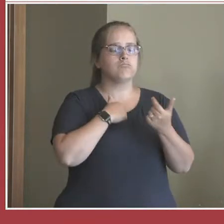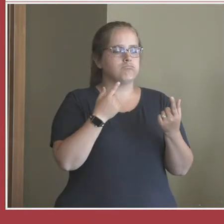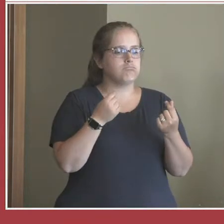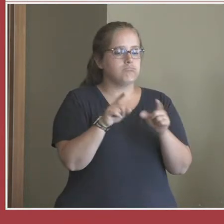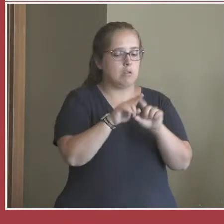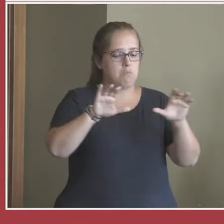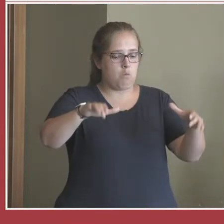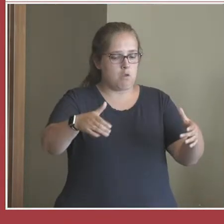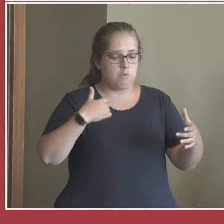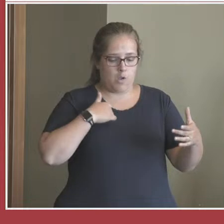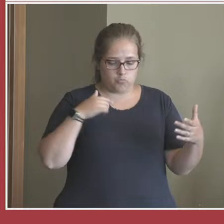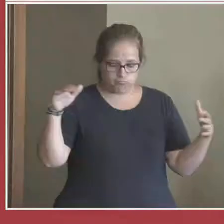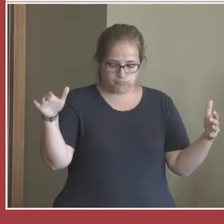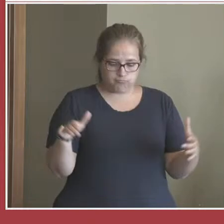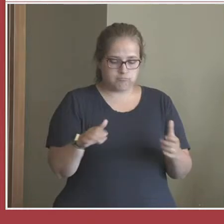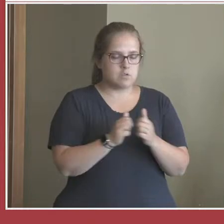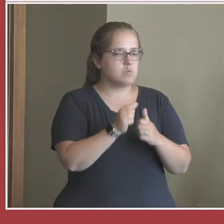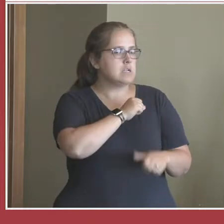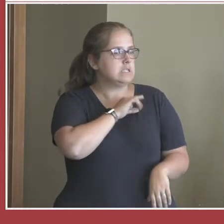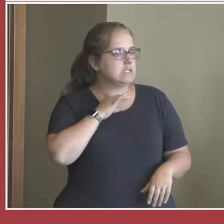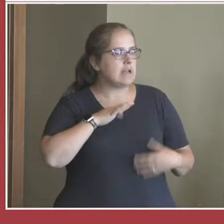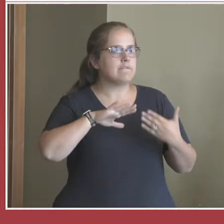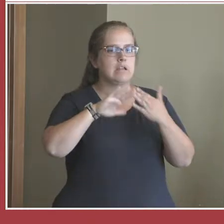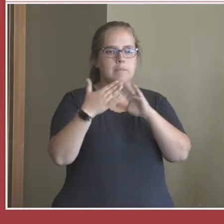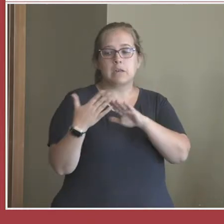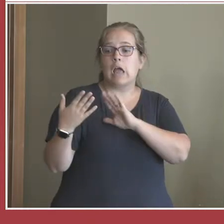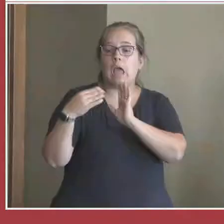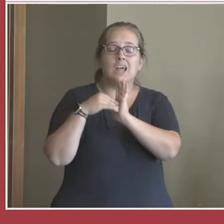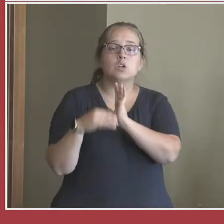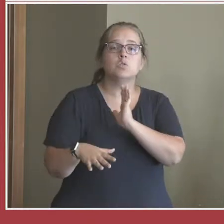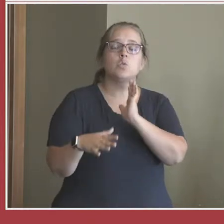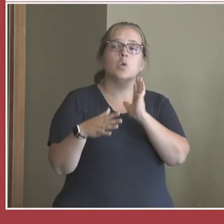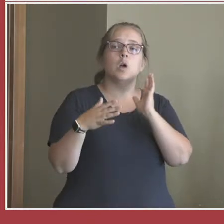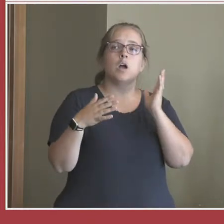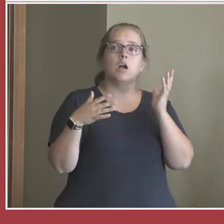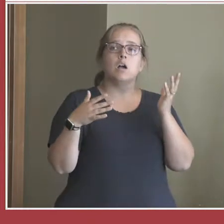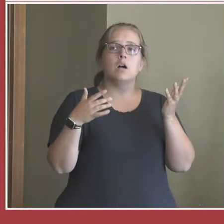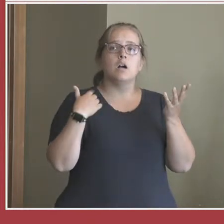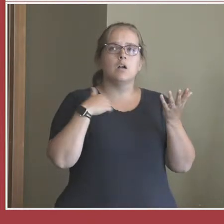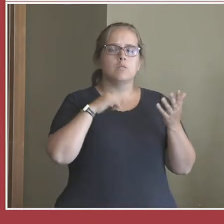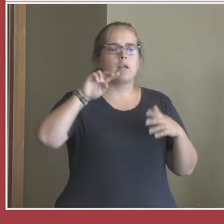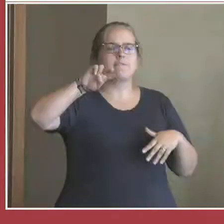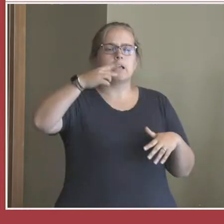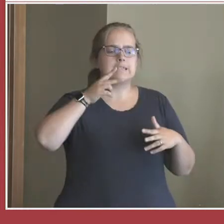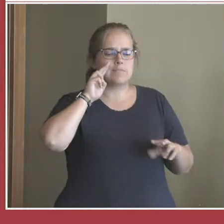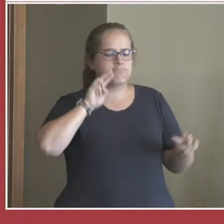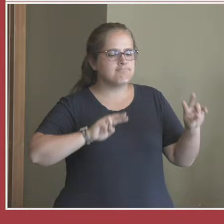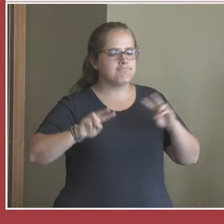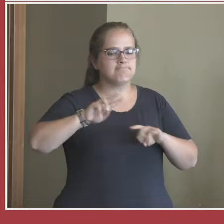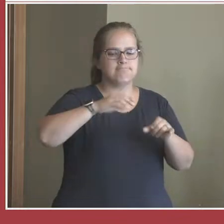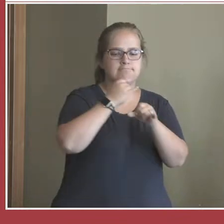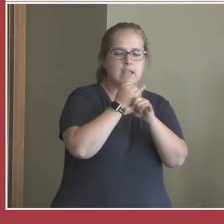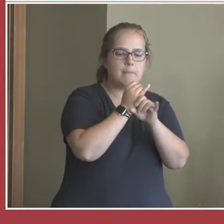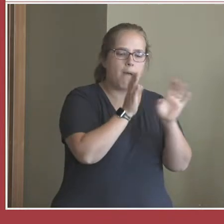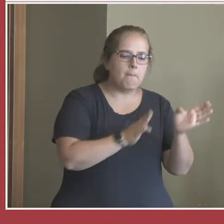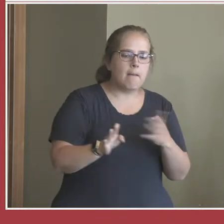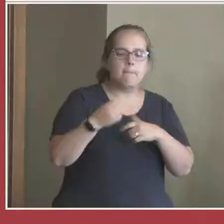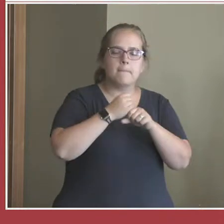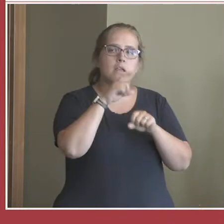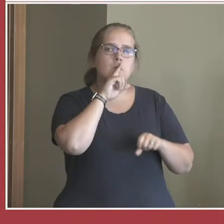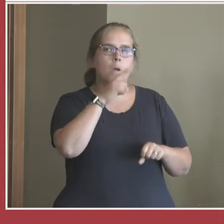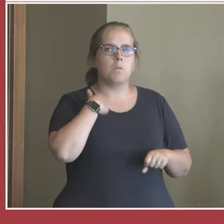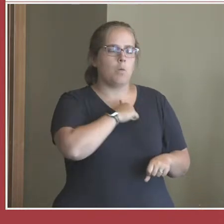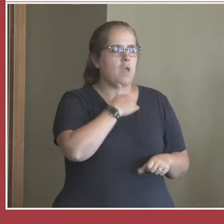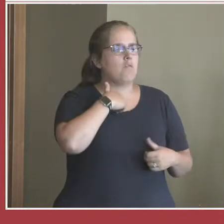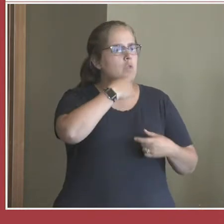group is we came together with the staff, the community, and students, and we took a second look at the campus plan to make sure that we